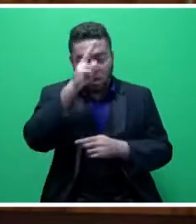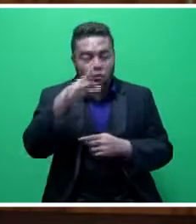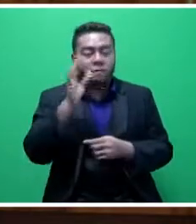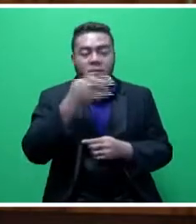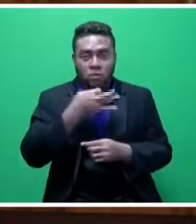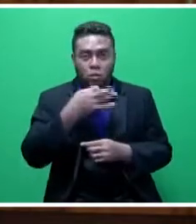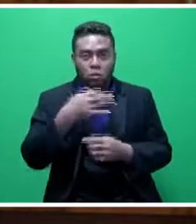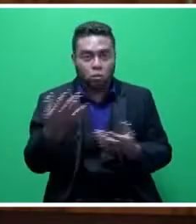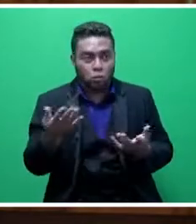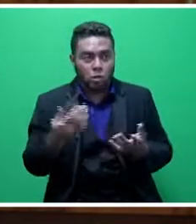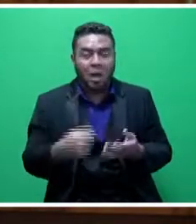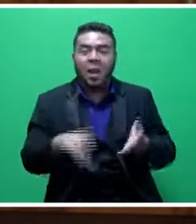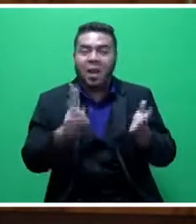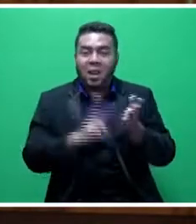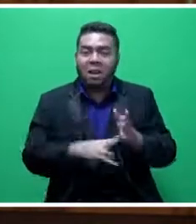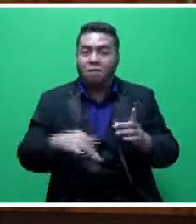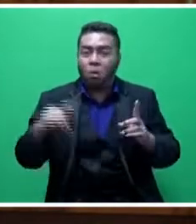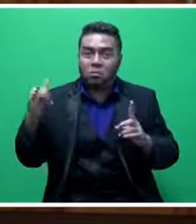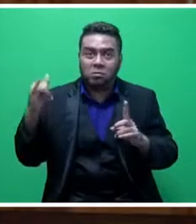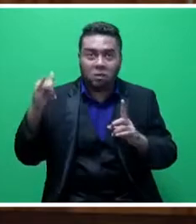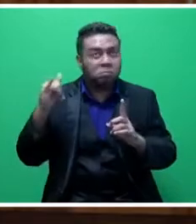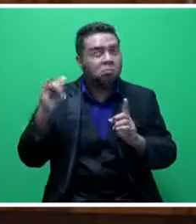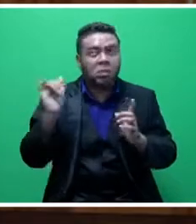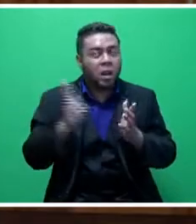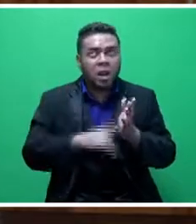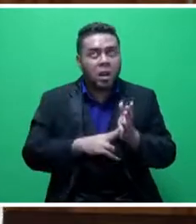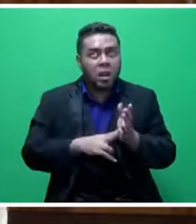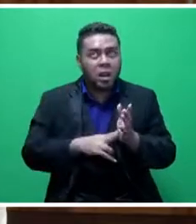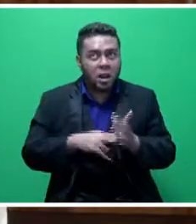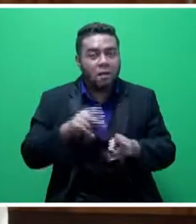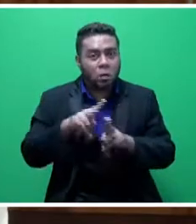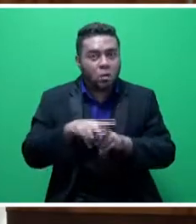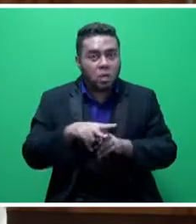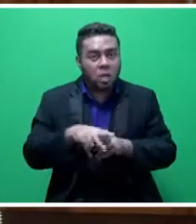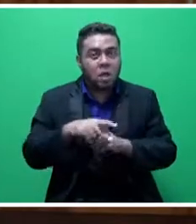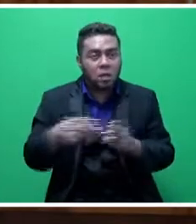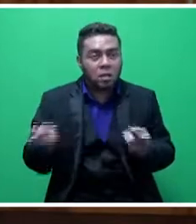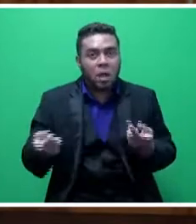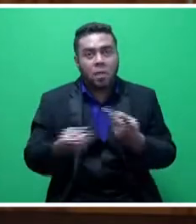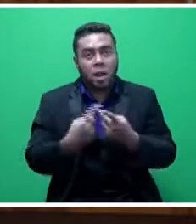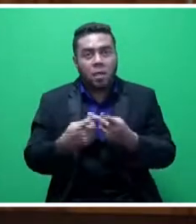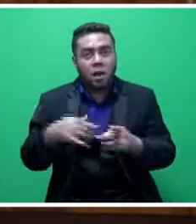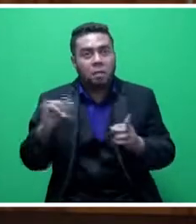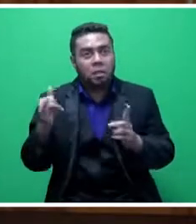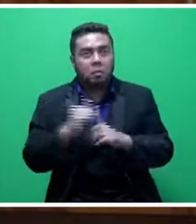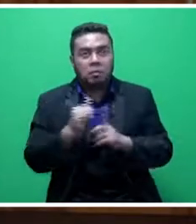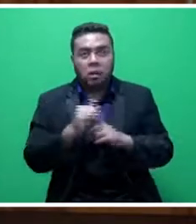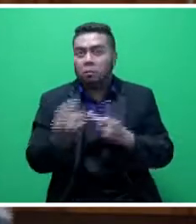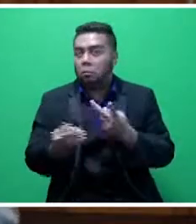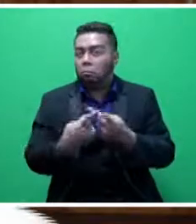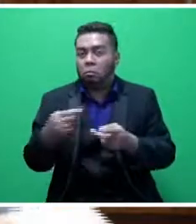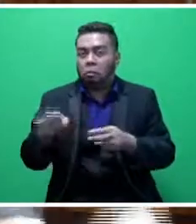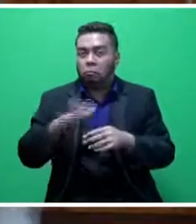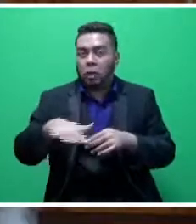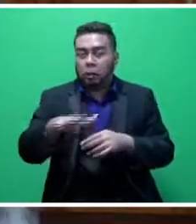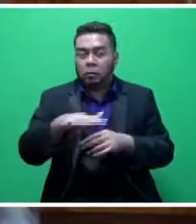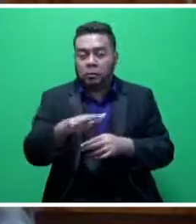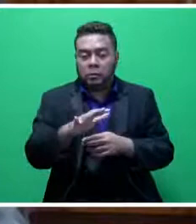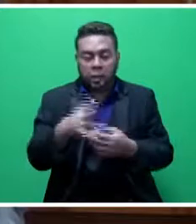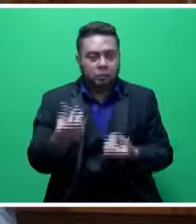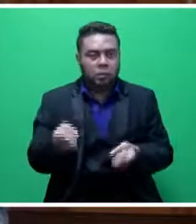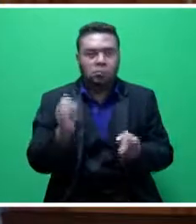few, Navosa and Naitasiri about 3 main areas where there are what we call complete black